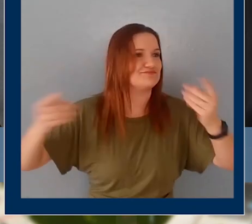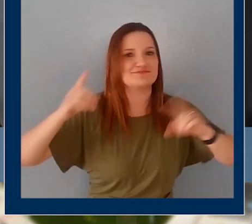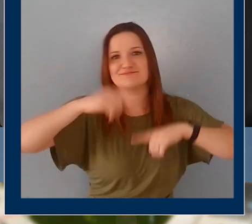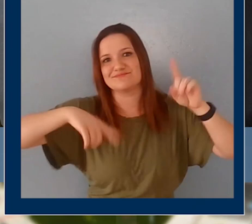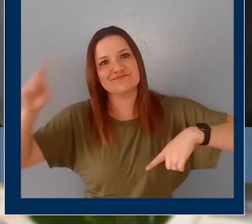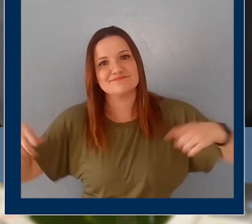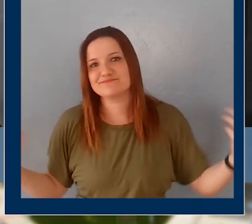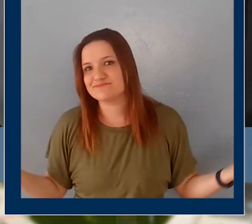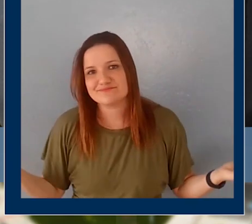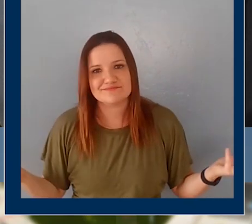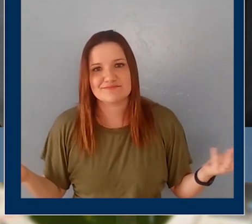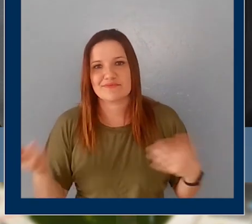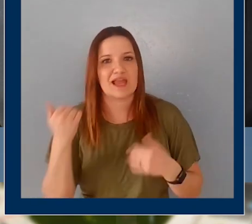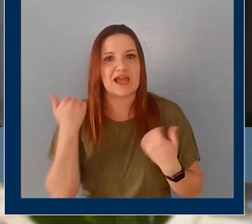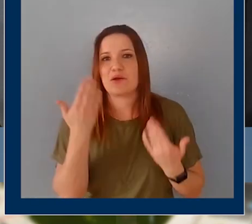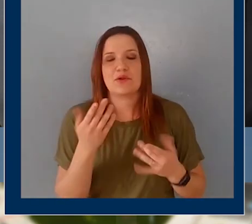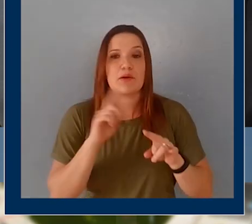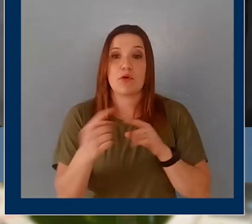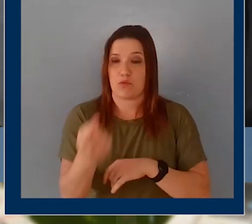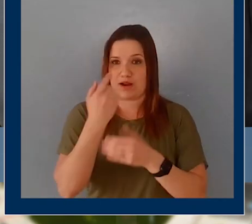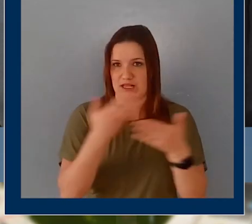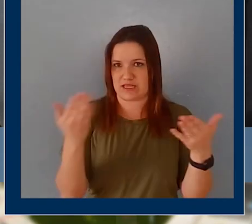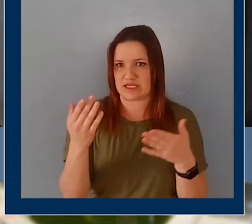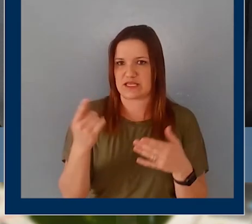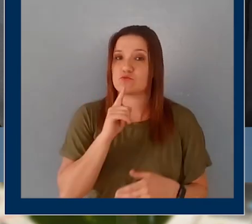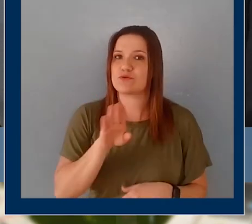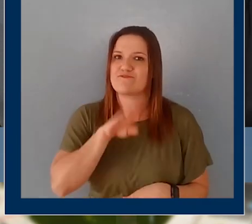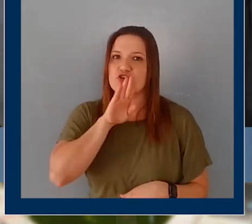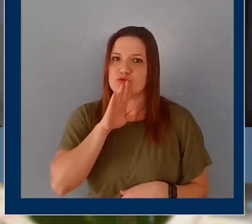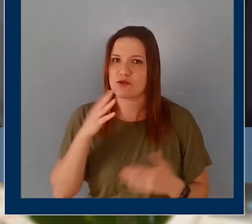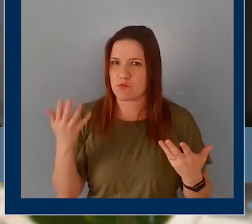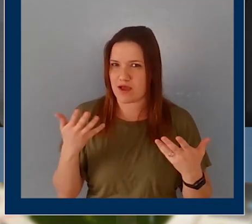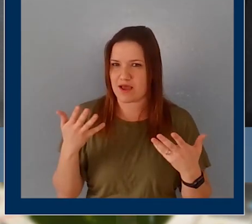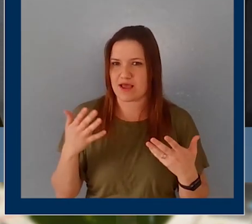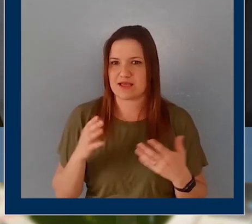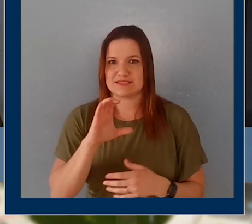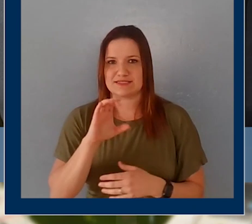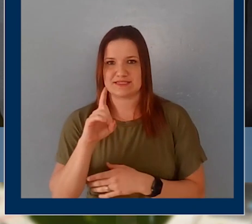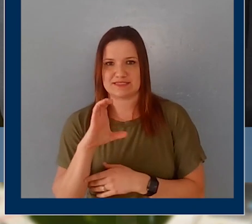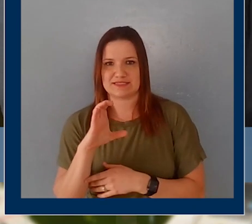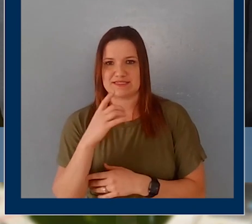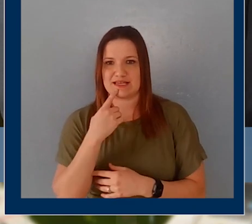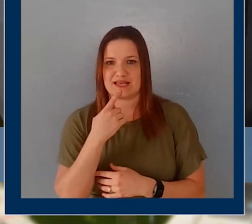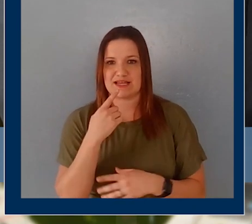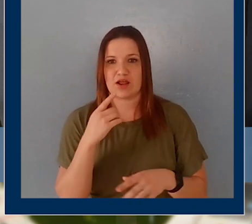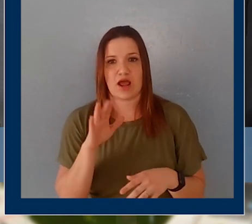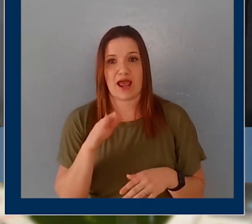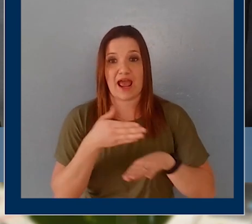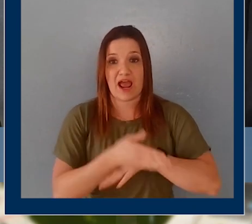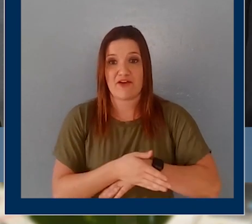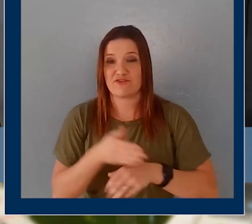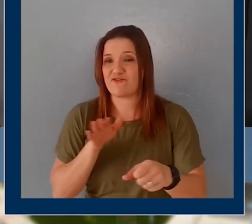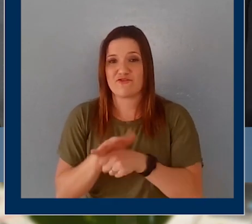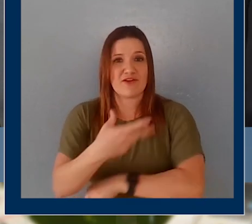frustrating is the CDC has still said, after you're fully vaccinated and 3 weeks have passed after your second